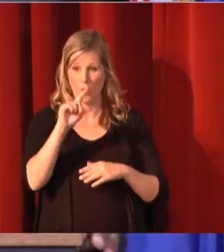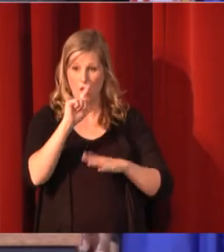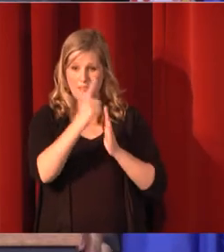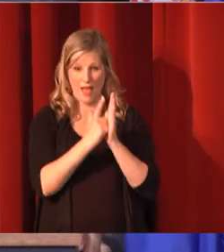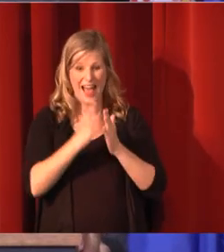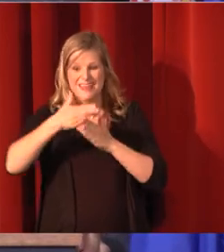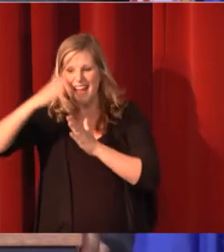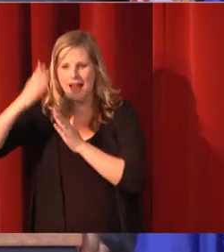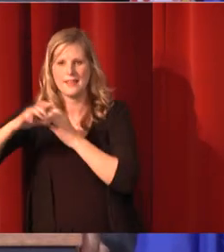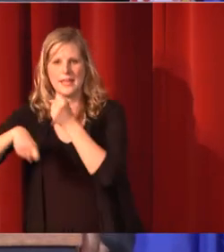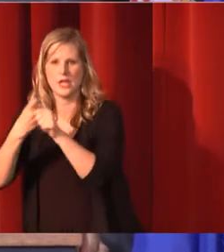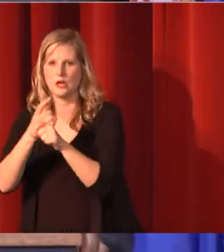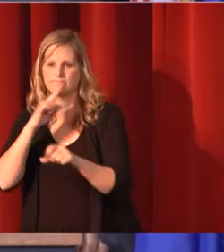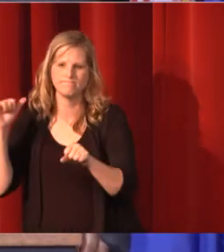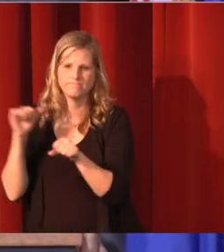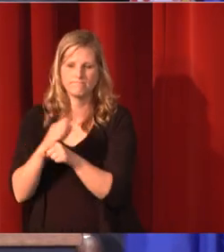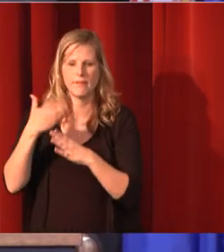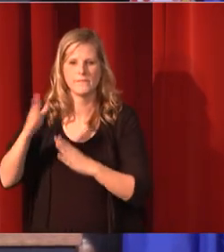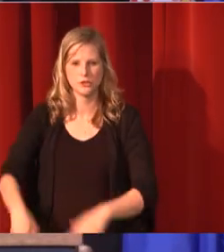year